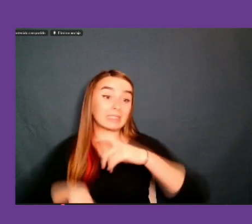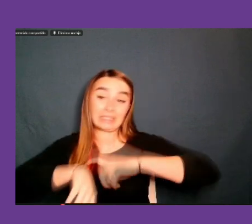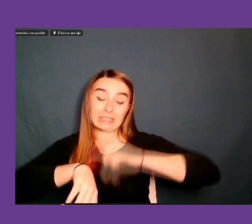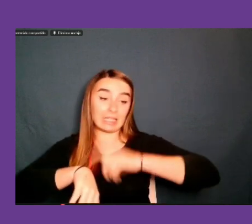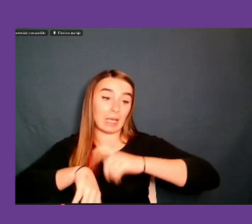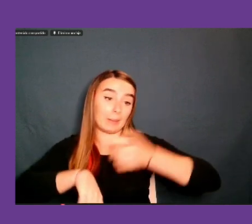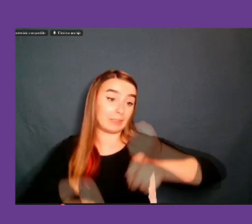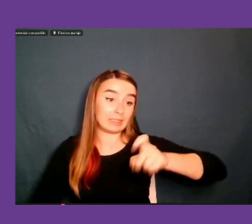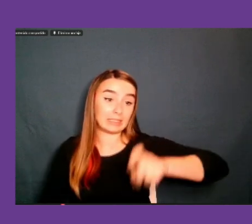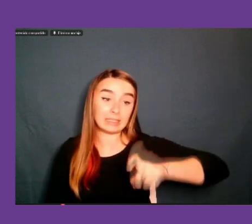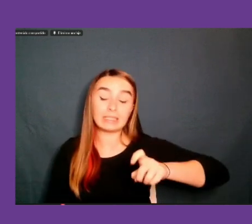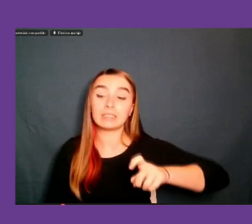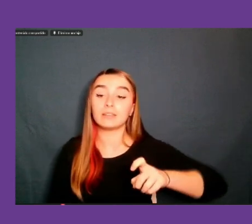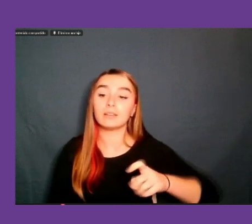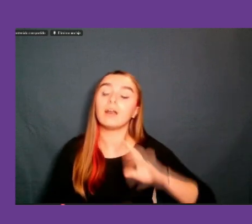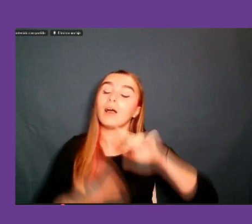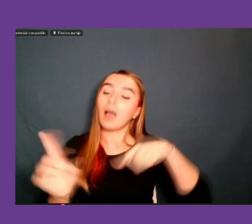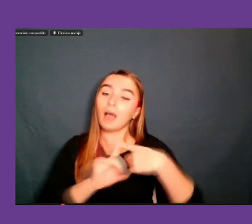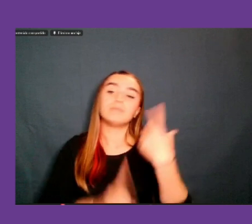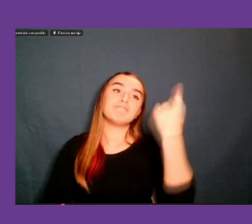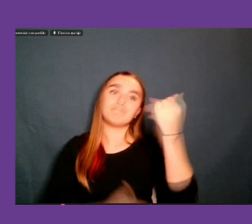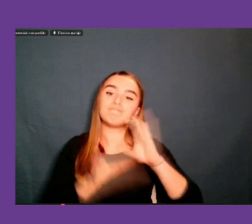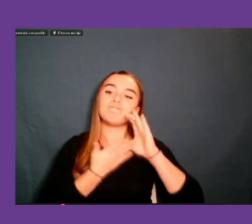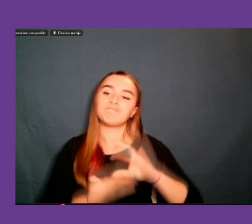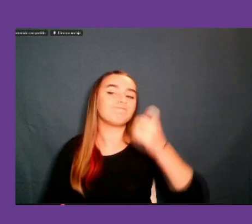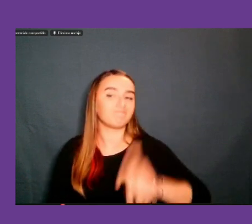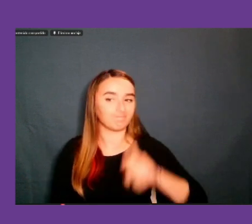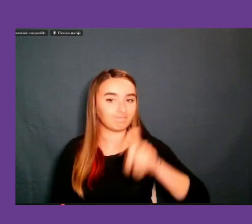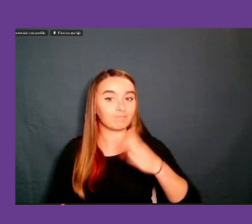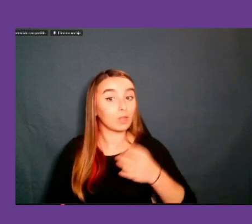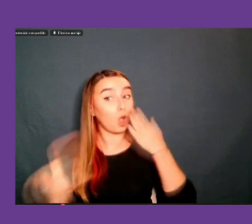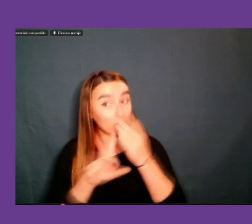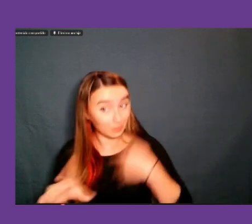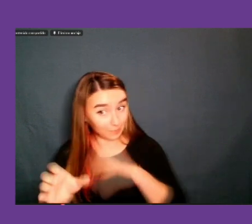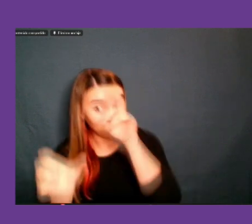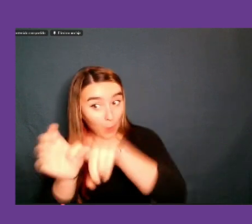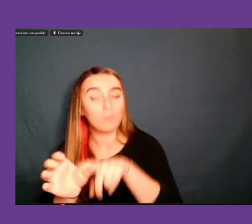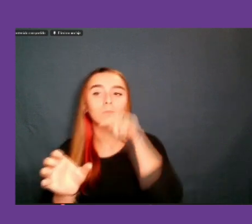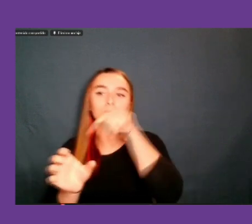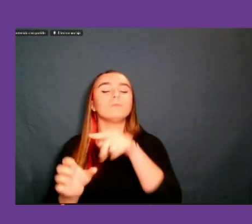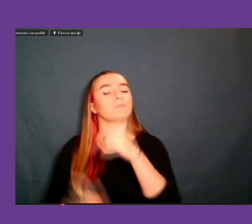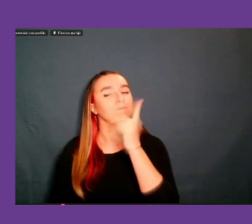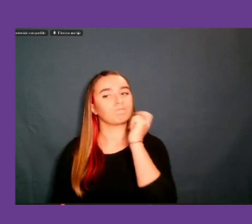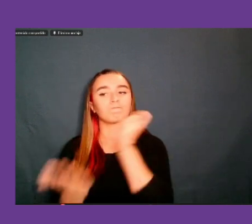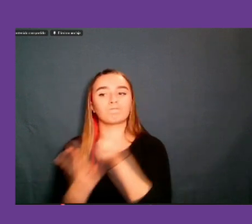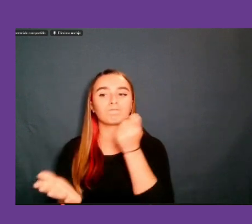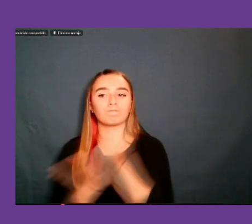also requires financial resources in some cases, even to get involved and to participate. In some cases, you need to